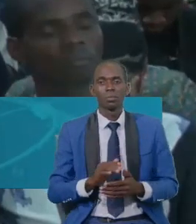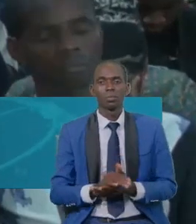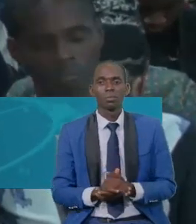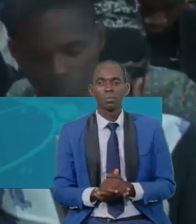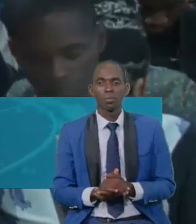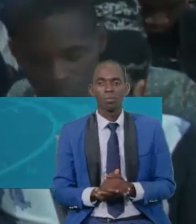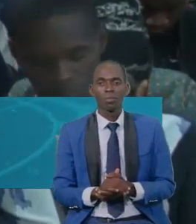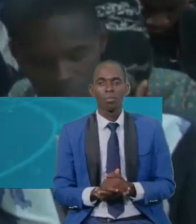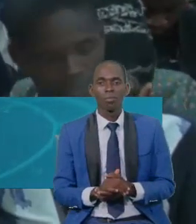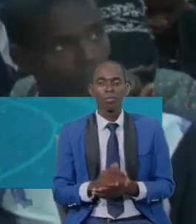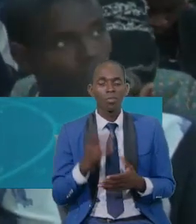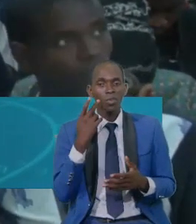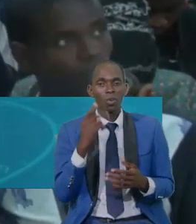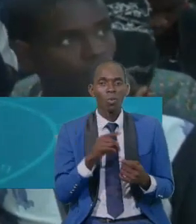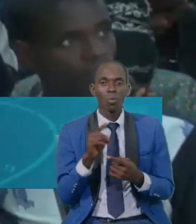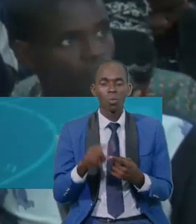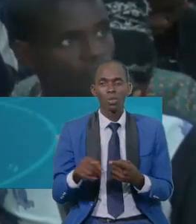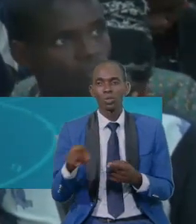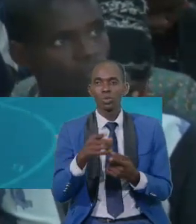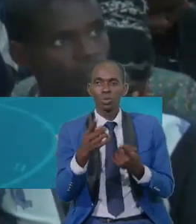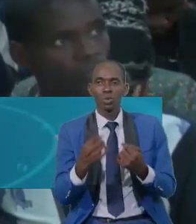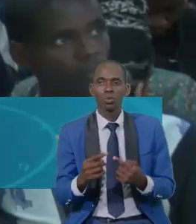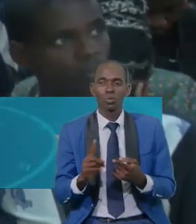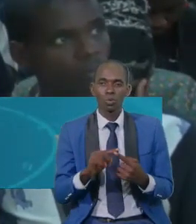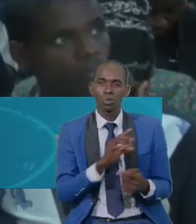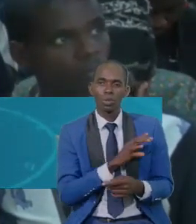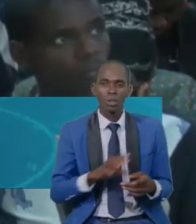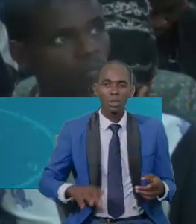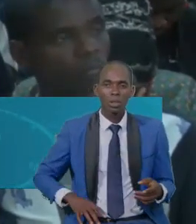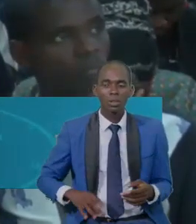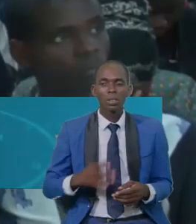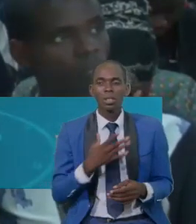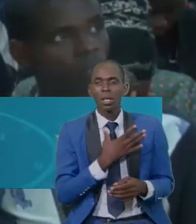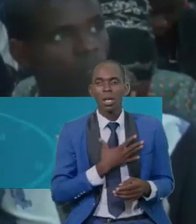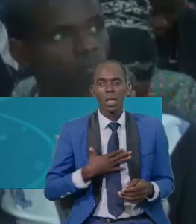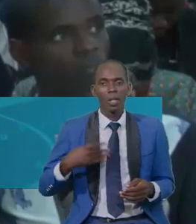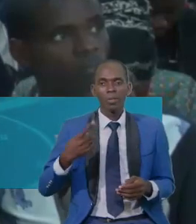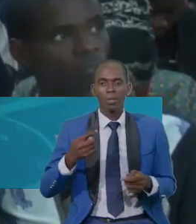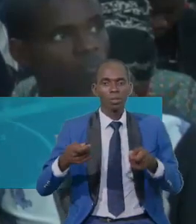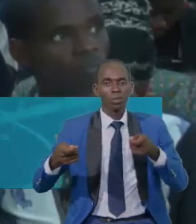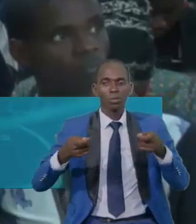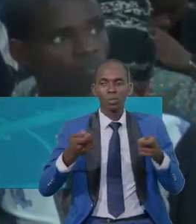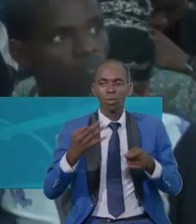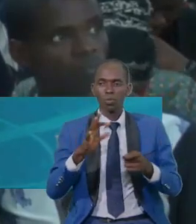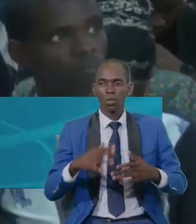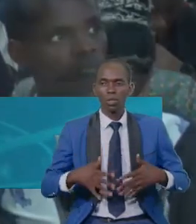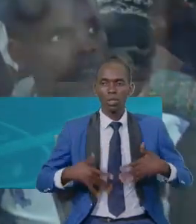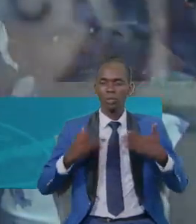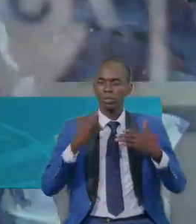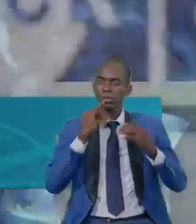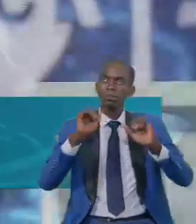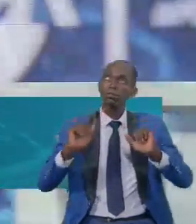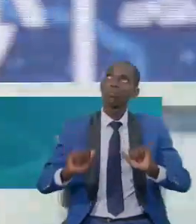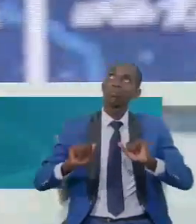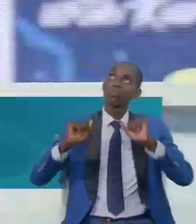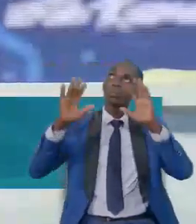When you come to Christ, and the control of your life is given to Christ.